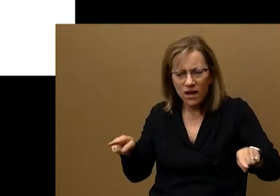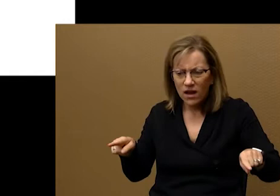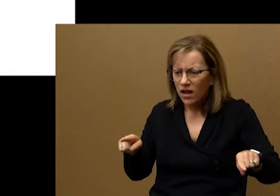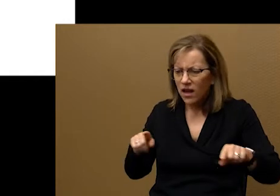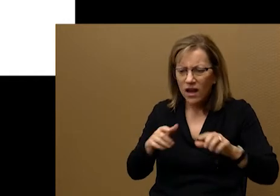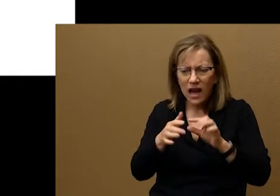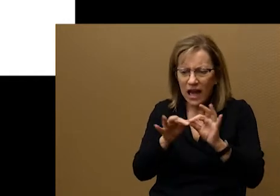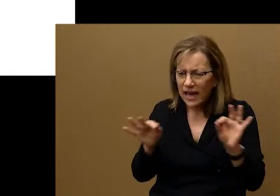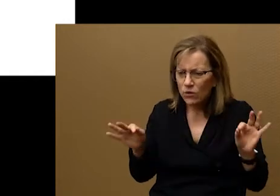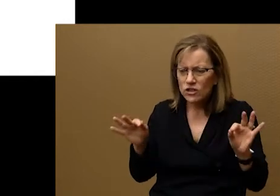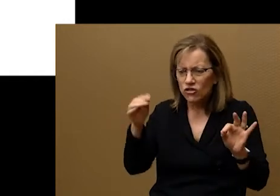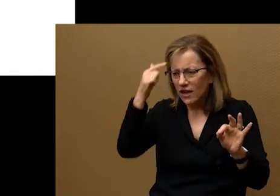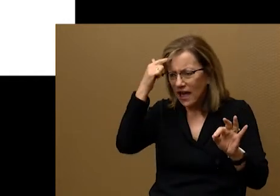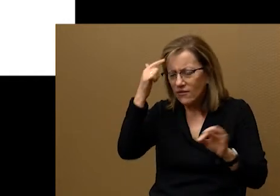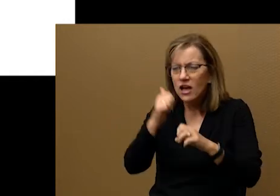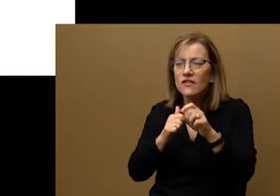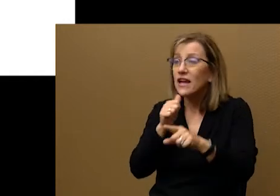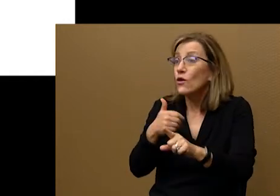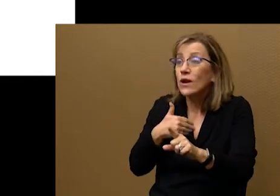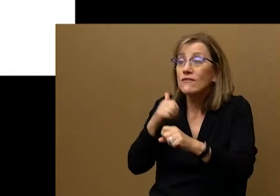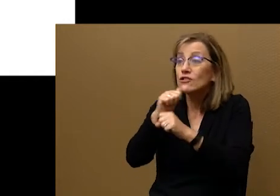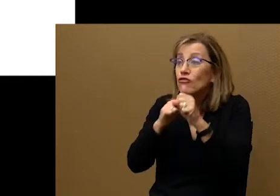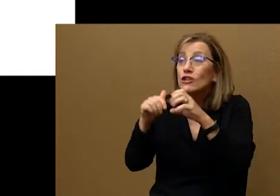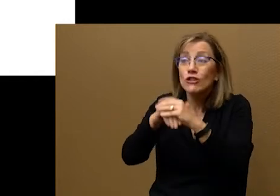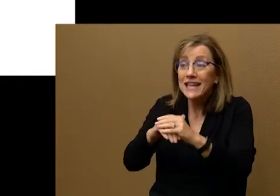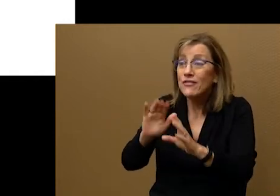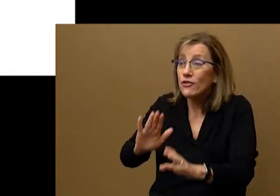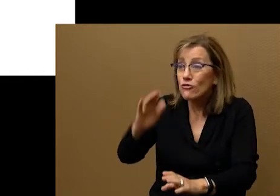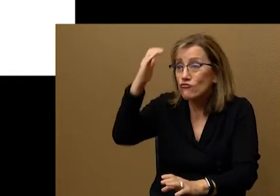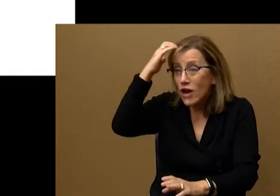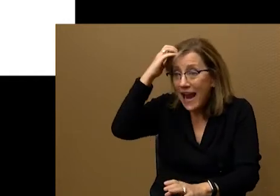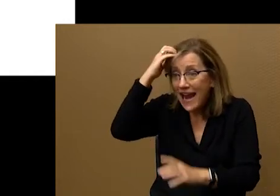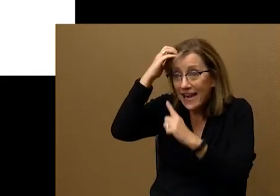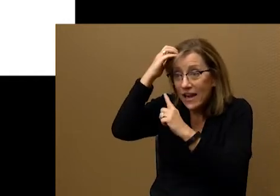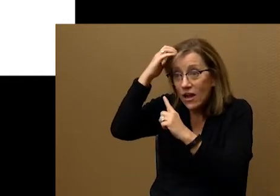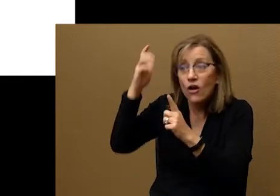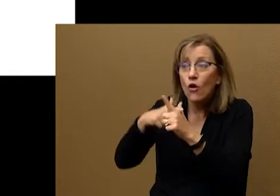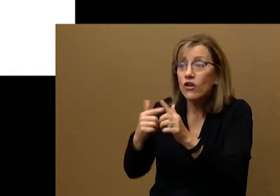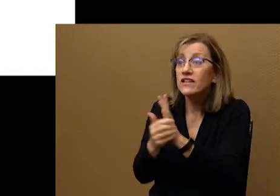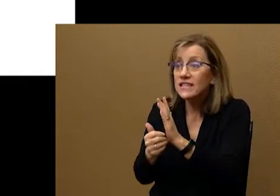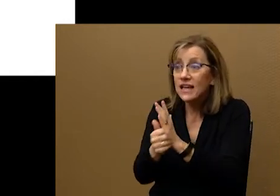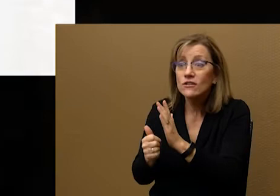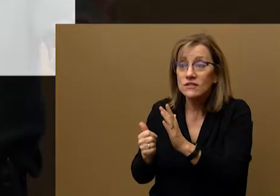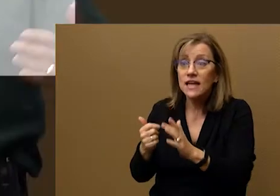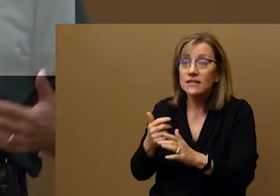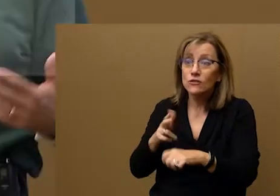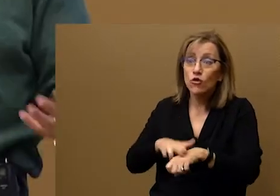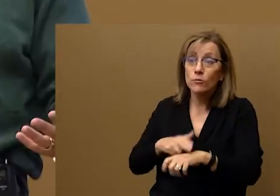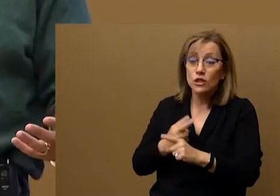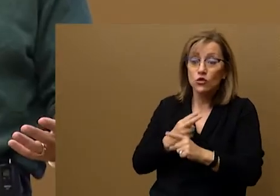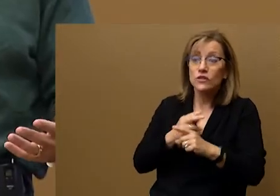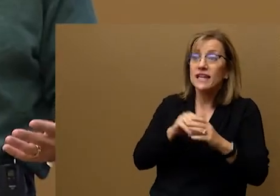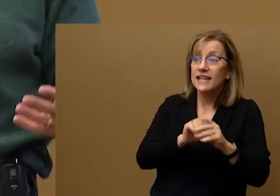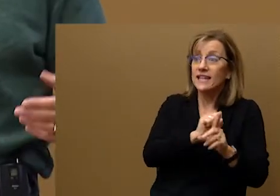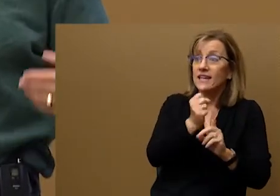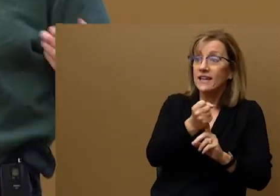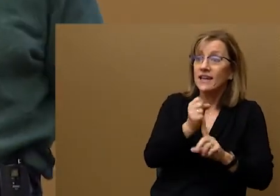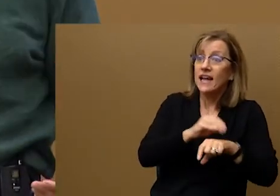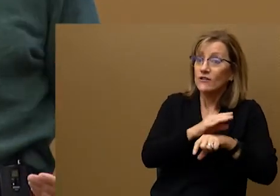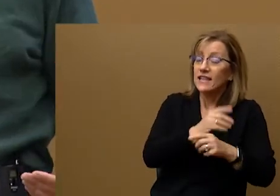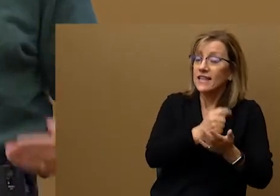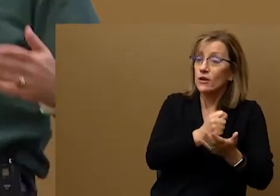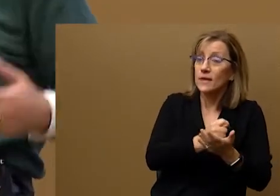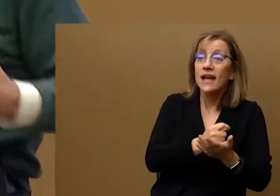problems, and they don't have the structures in their brain or the skills that you would normally use in counseling or therapy. And